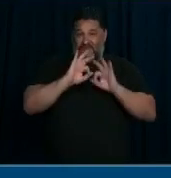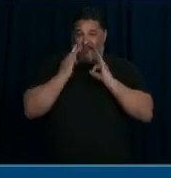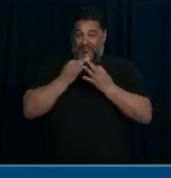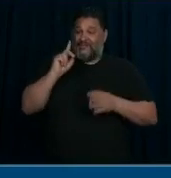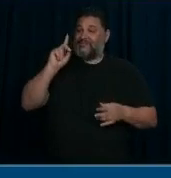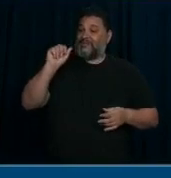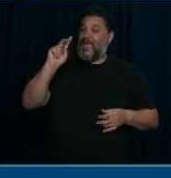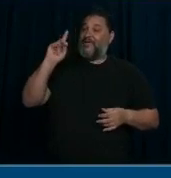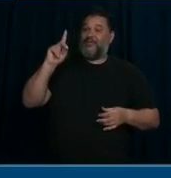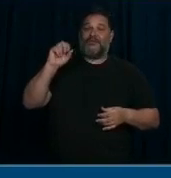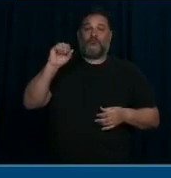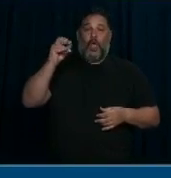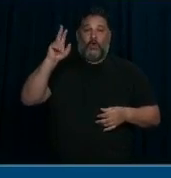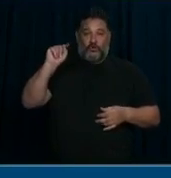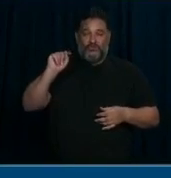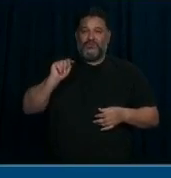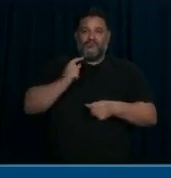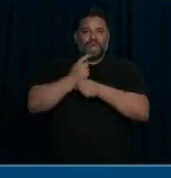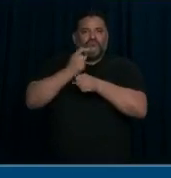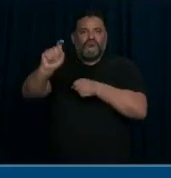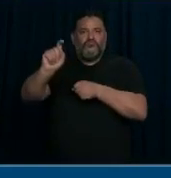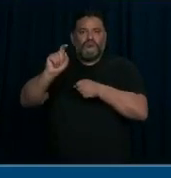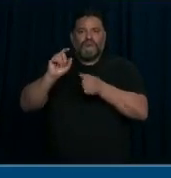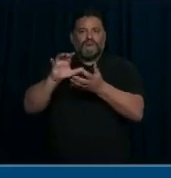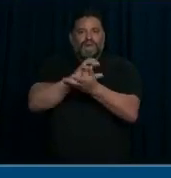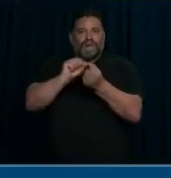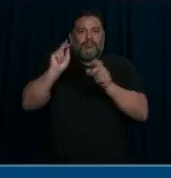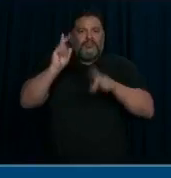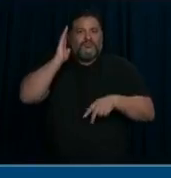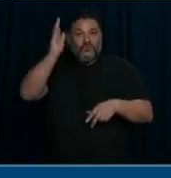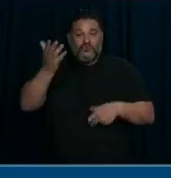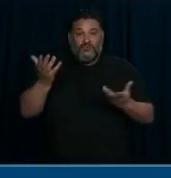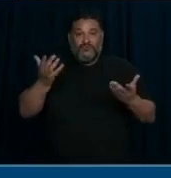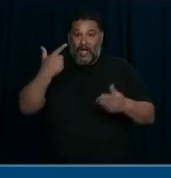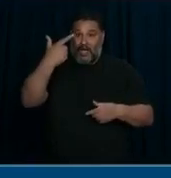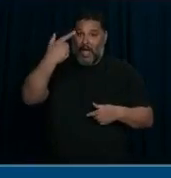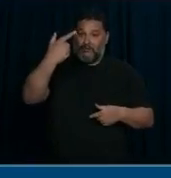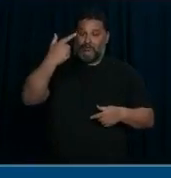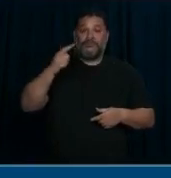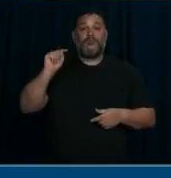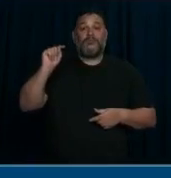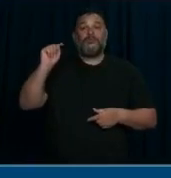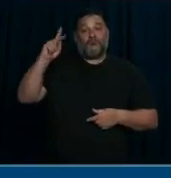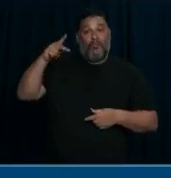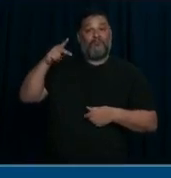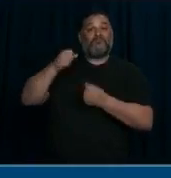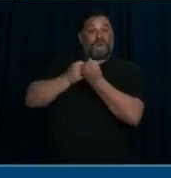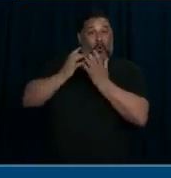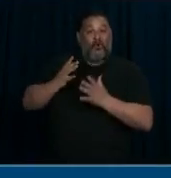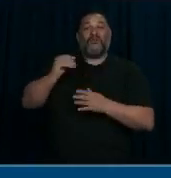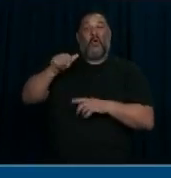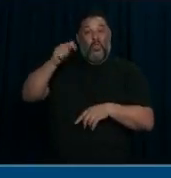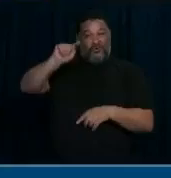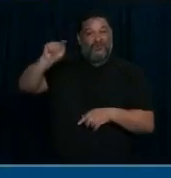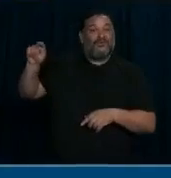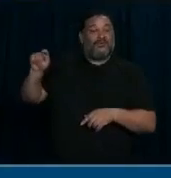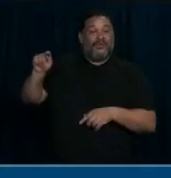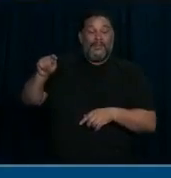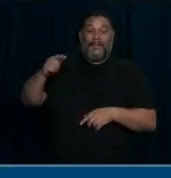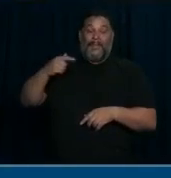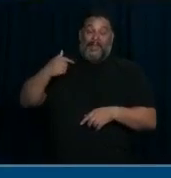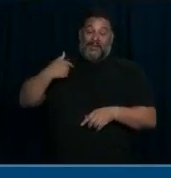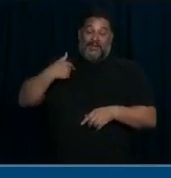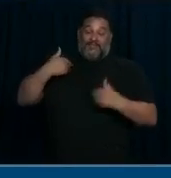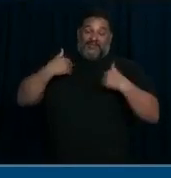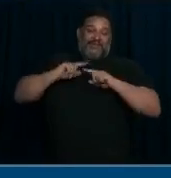is destroying people's future. Guns is something that Donald Trump supporters or others I have